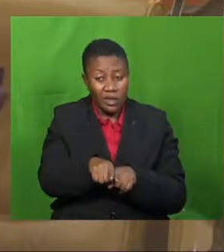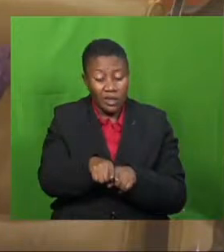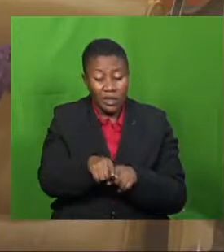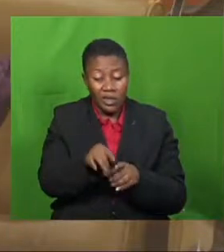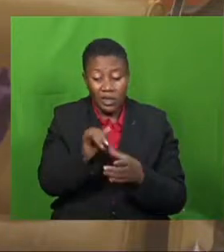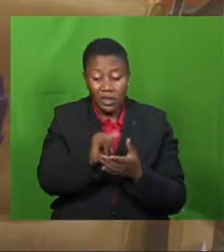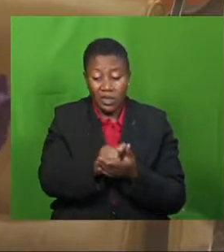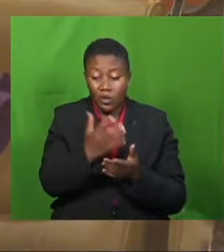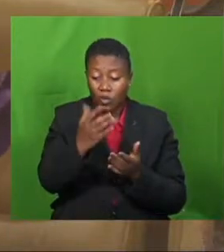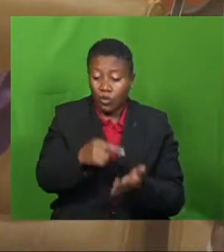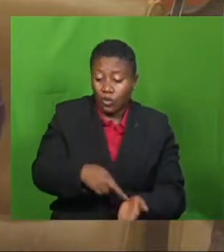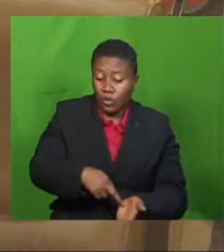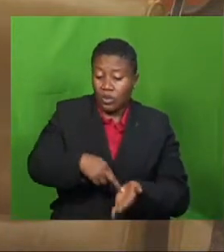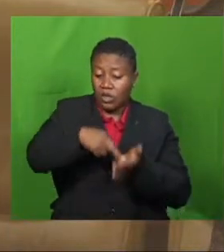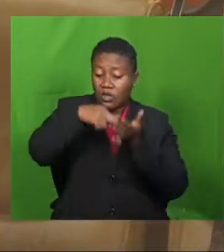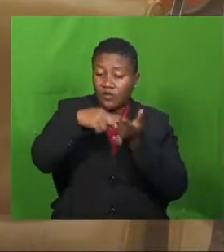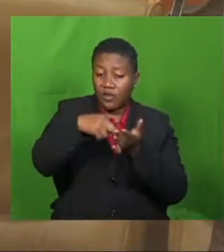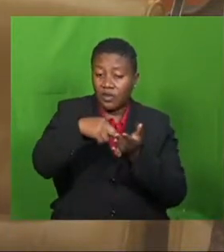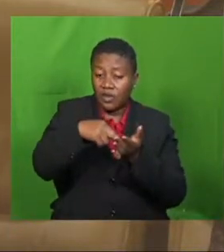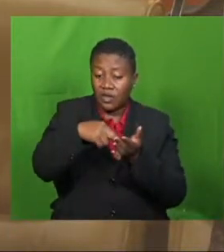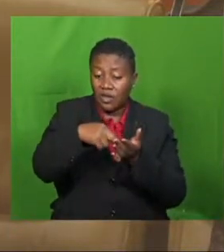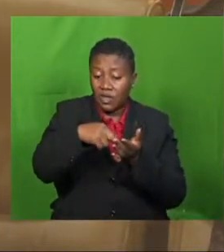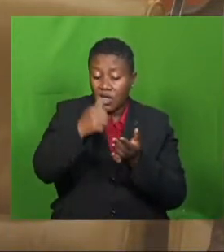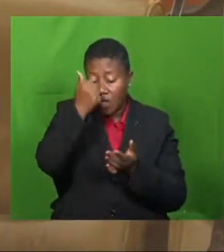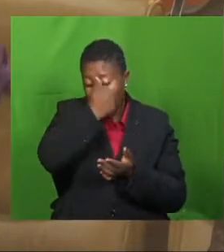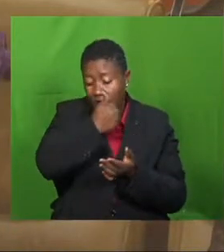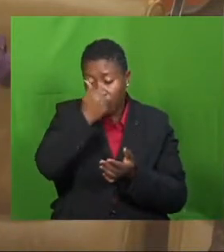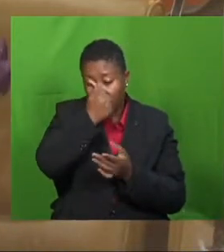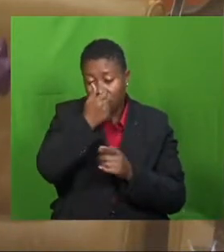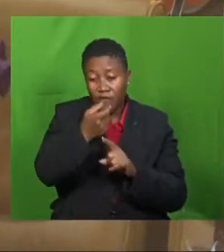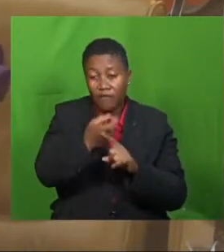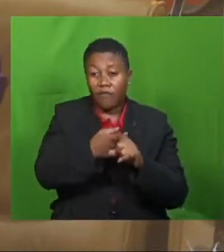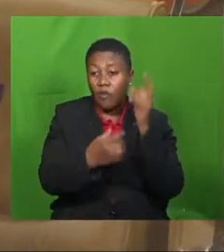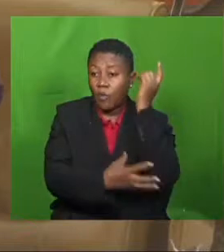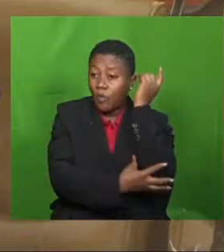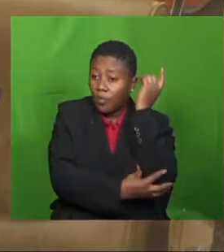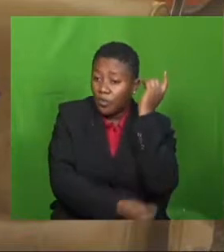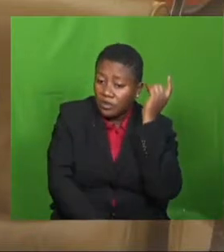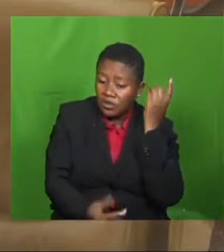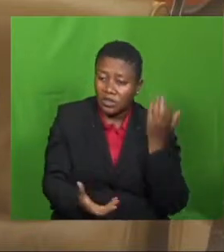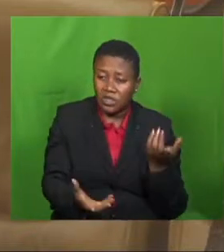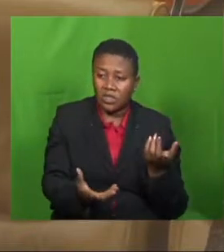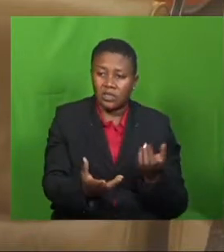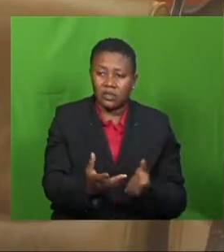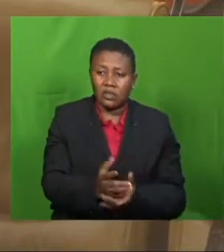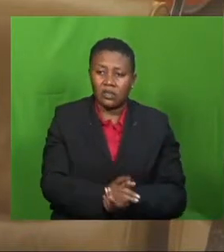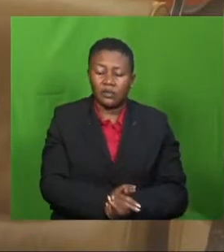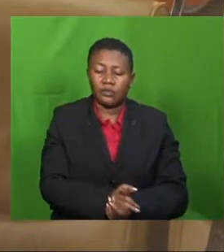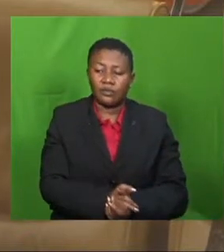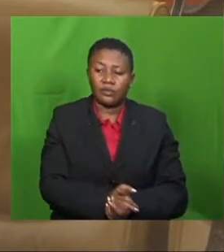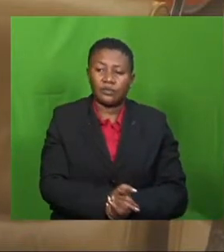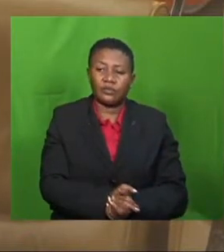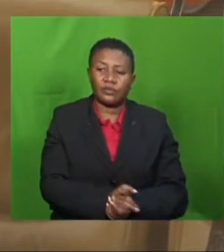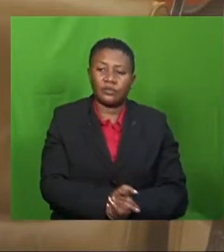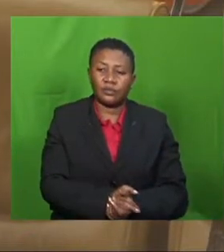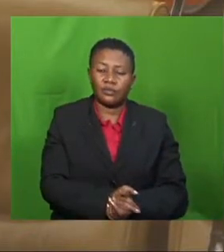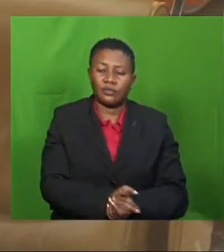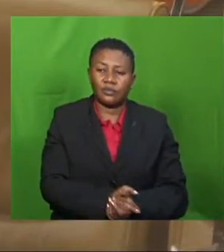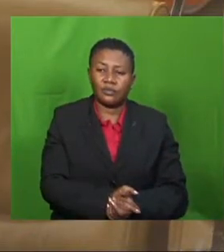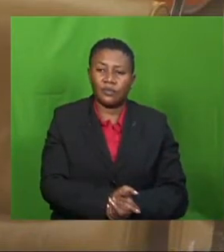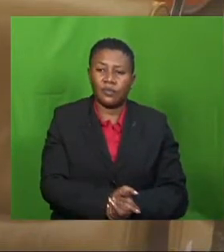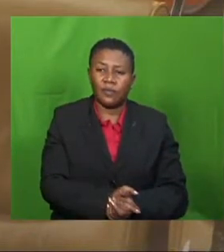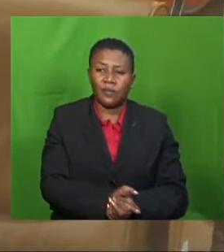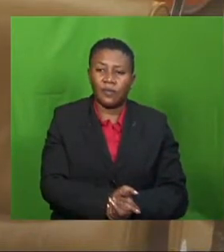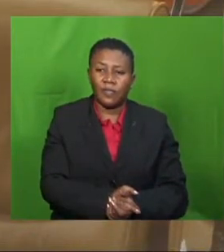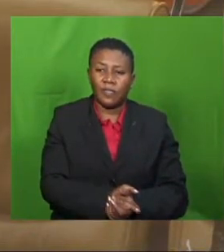lift African economies out of poverty and resolve multiple problems for us. And so